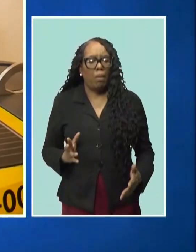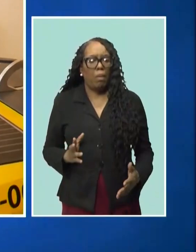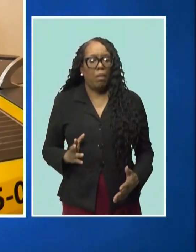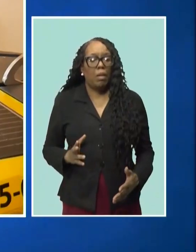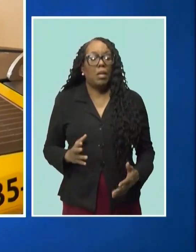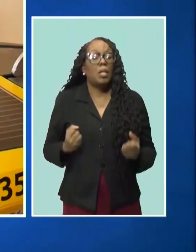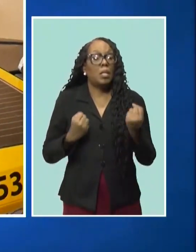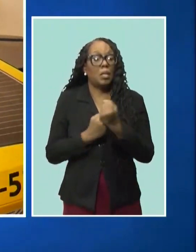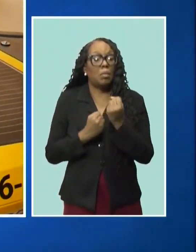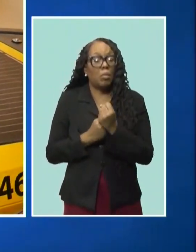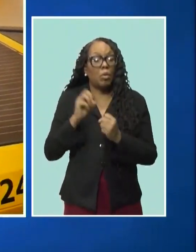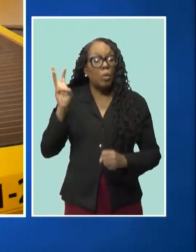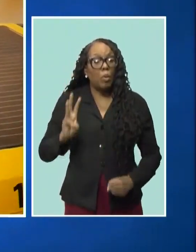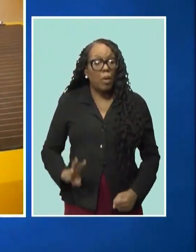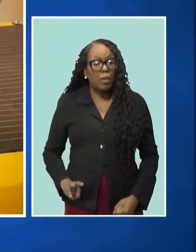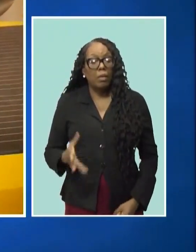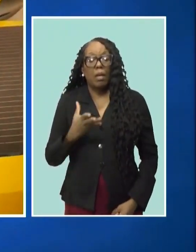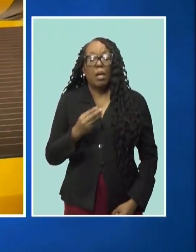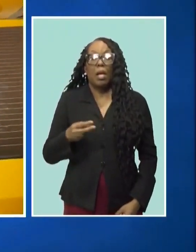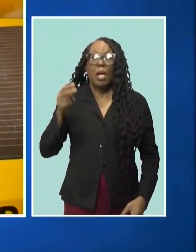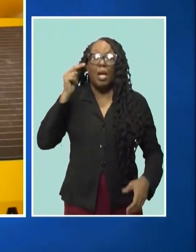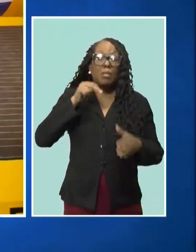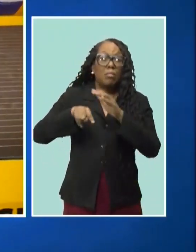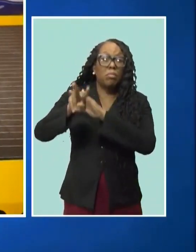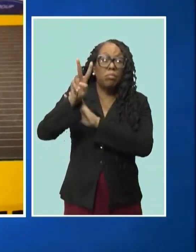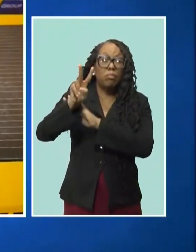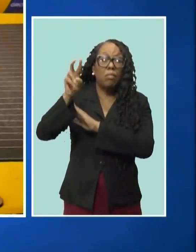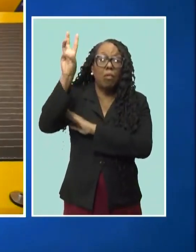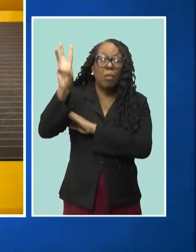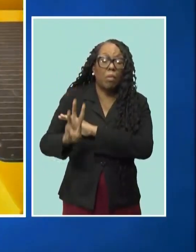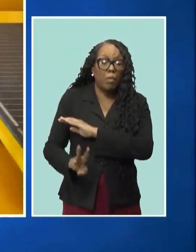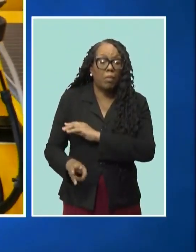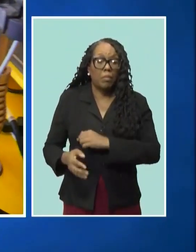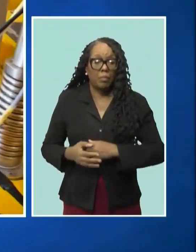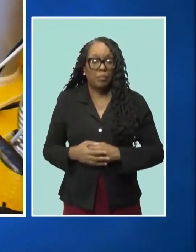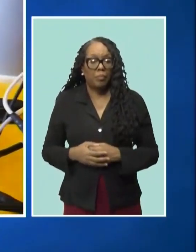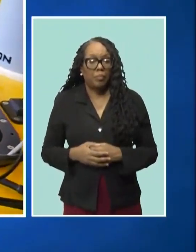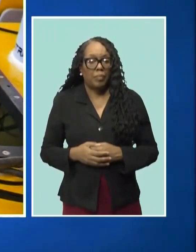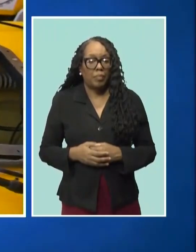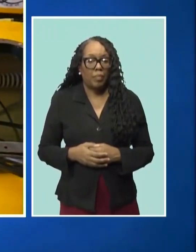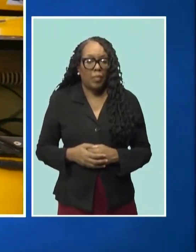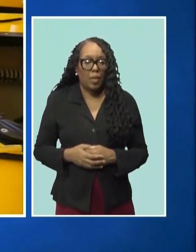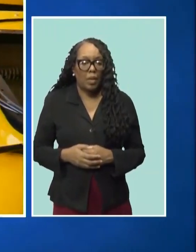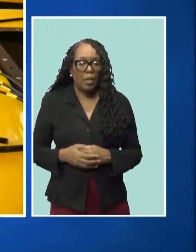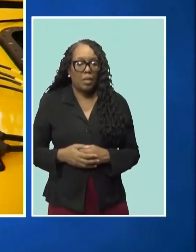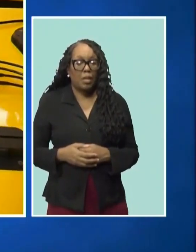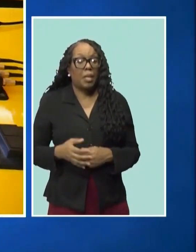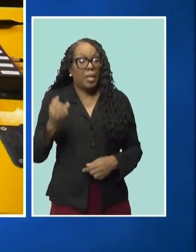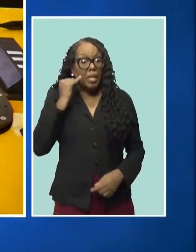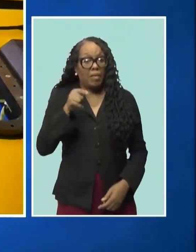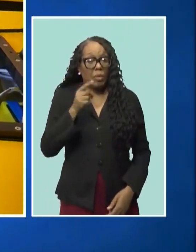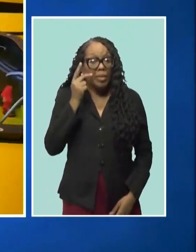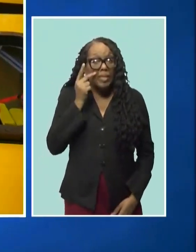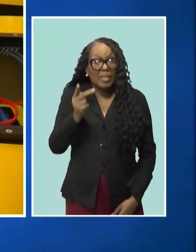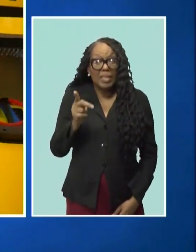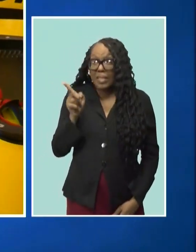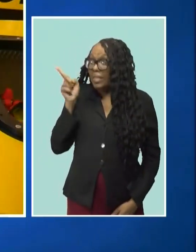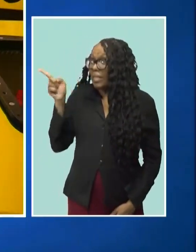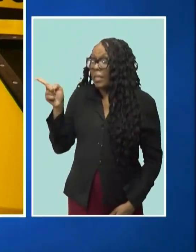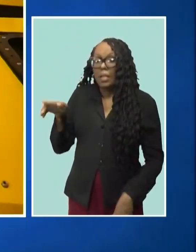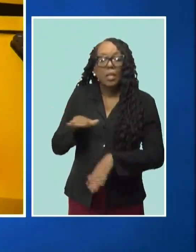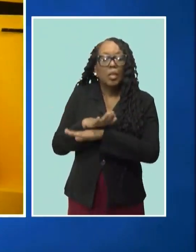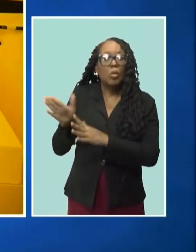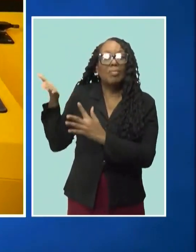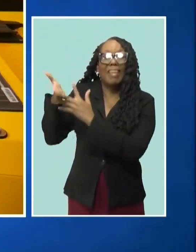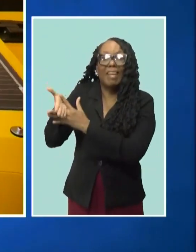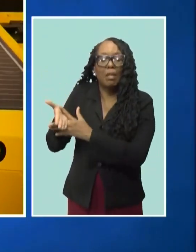economic zone. This supports its weather and marine predictions. Mariners are therefore urged not to intercept or interfere